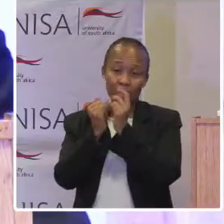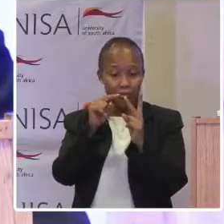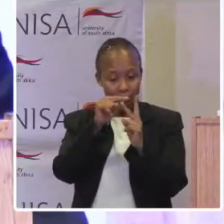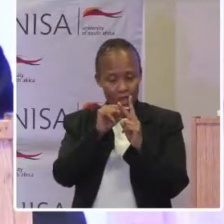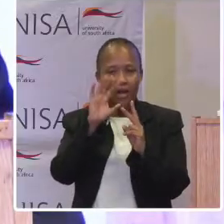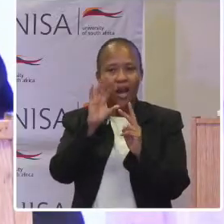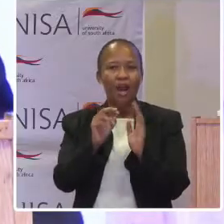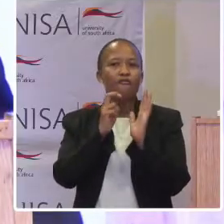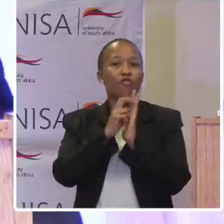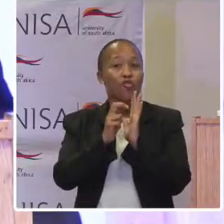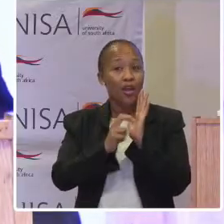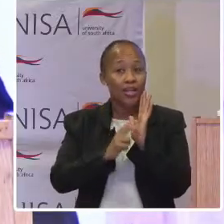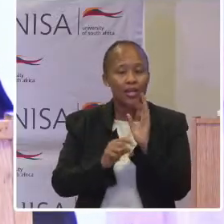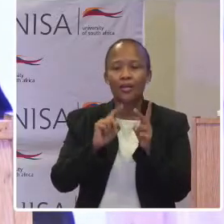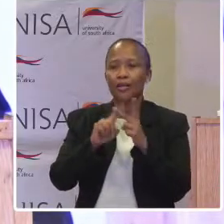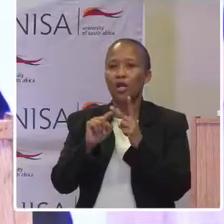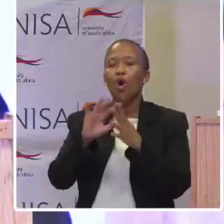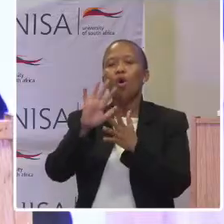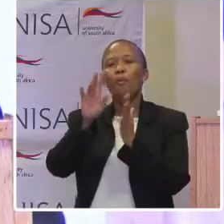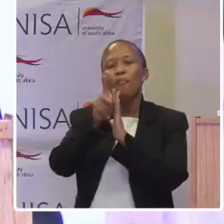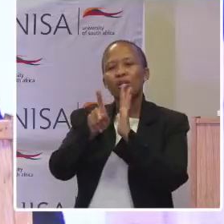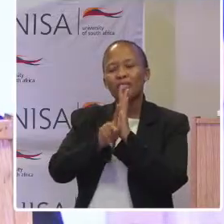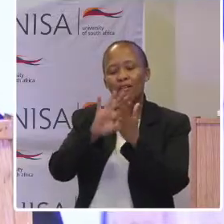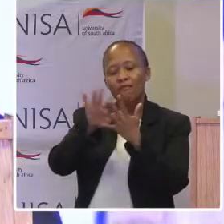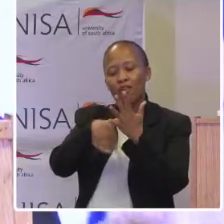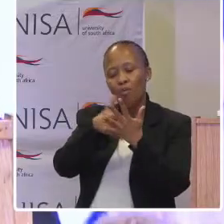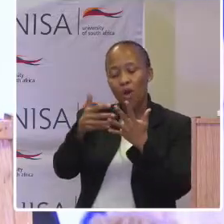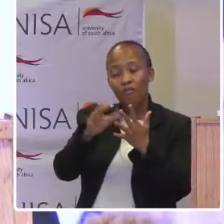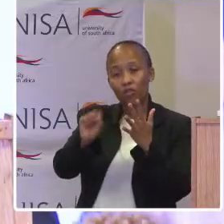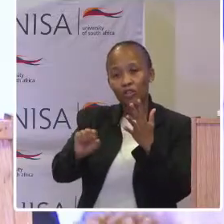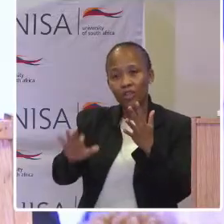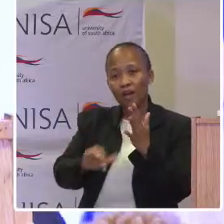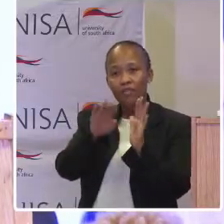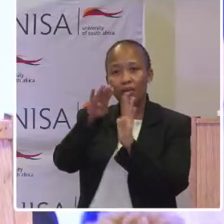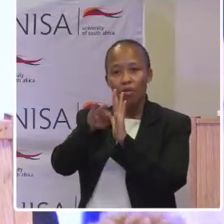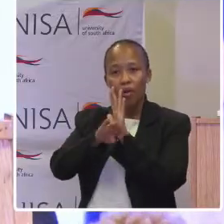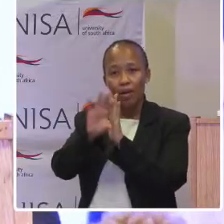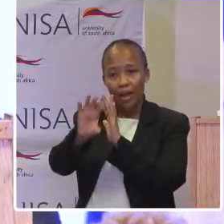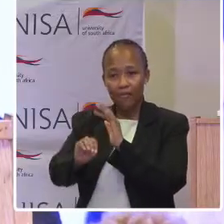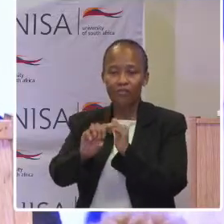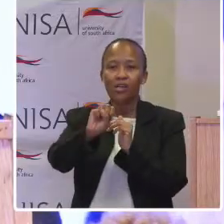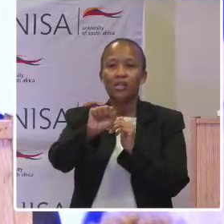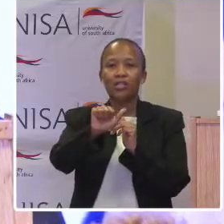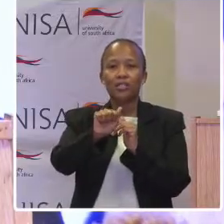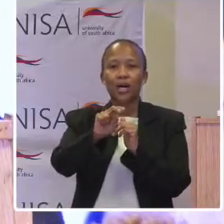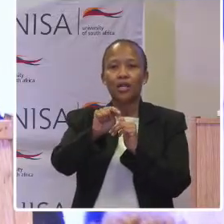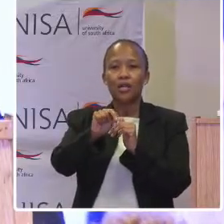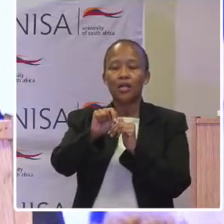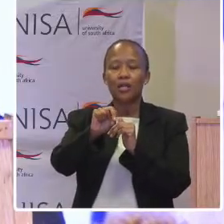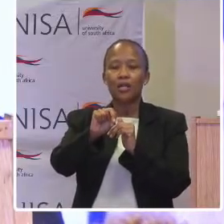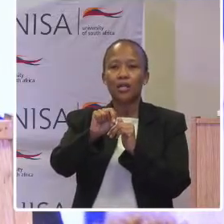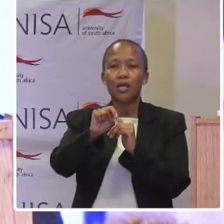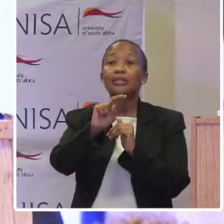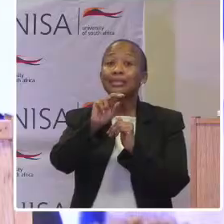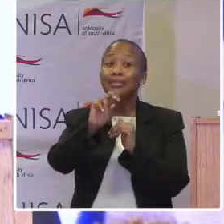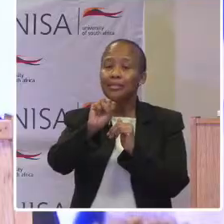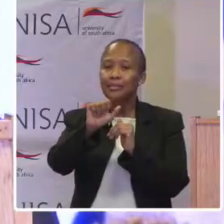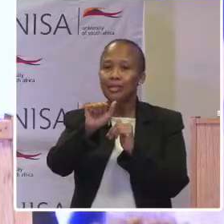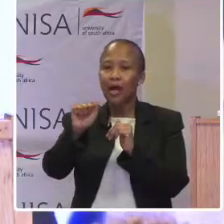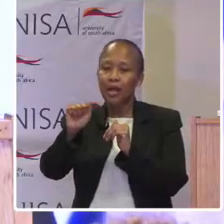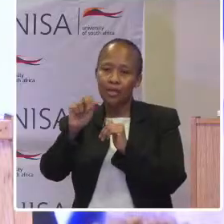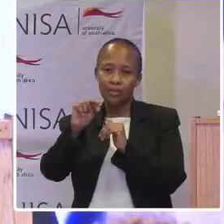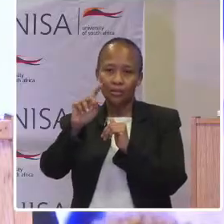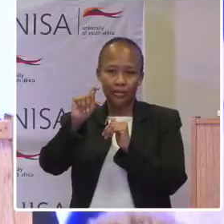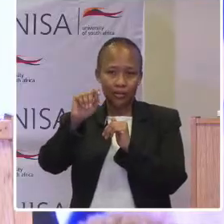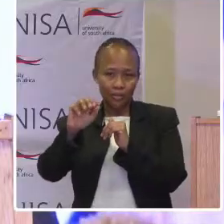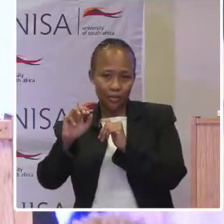and policy framework for the South African space program, while the SANSA Act, which is governed by the Department of Science